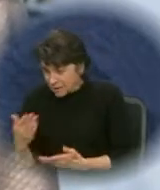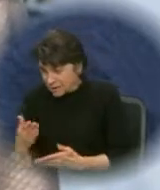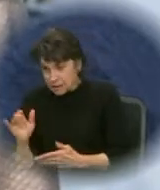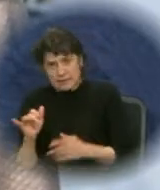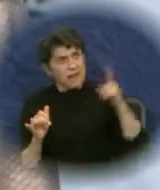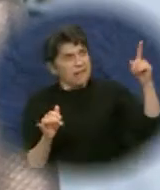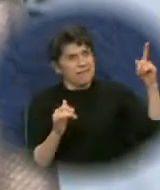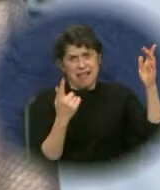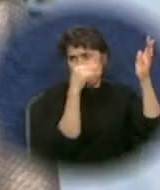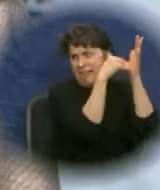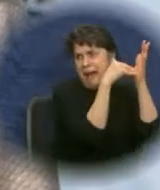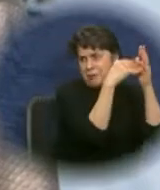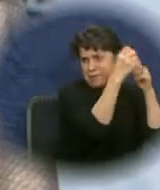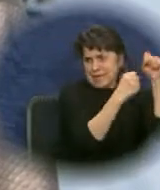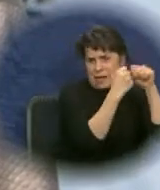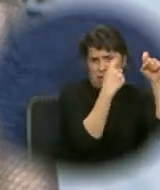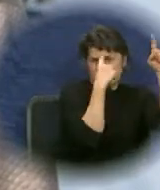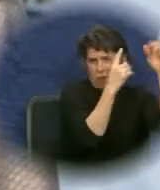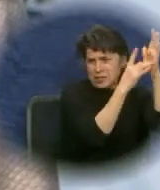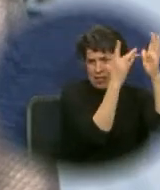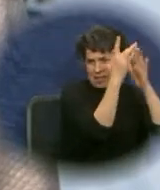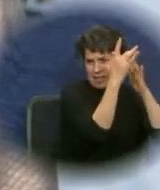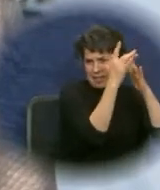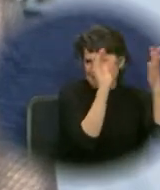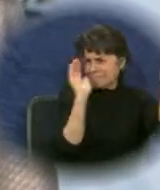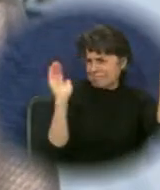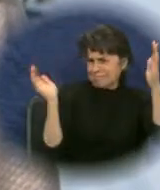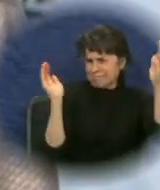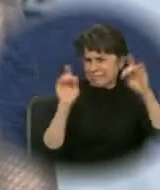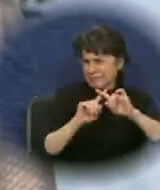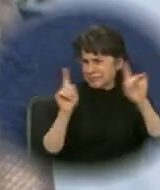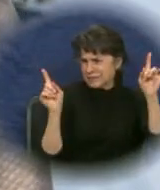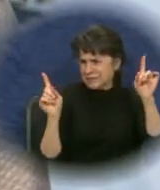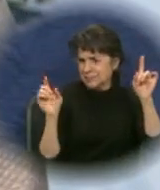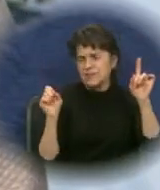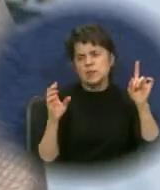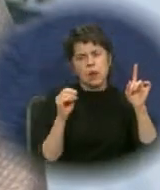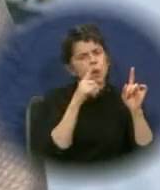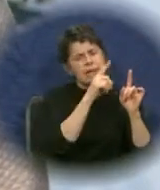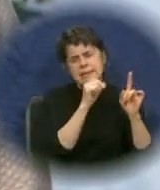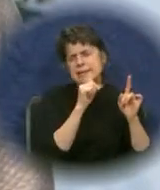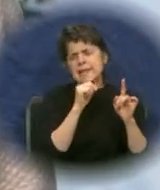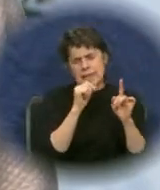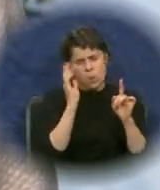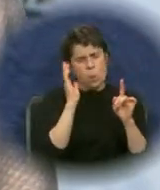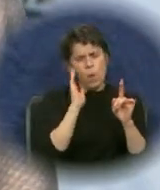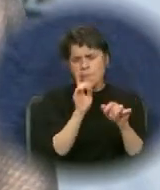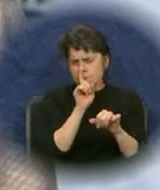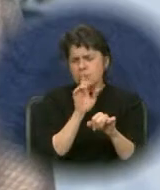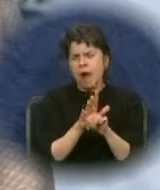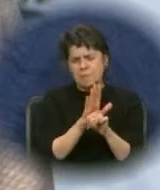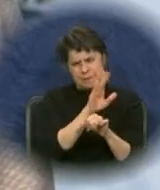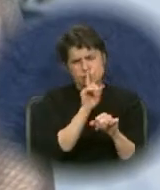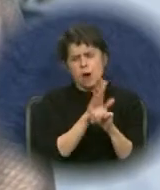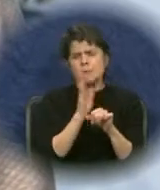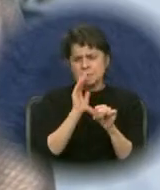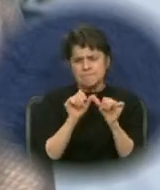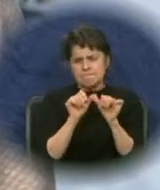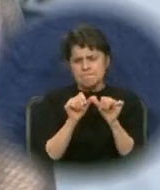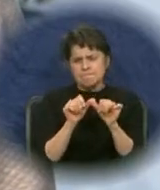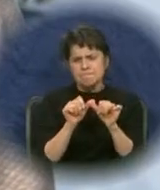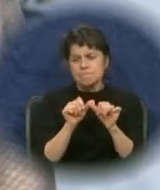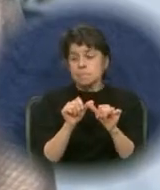The Lord does not delay his promise, as some regard delay, but he is patient with